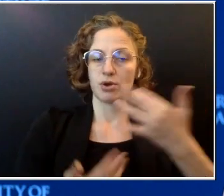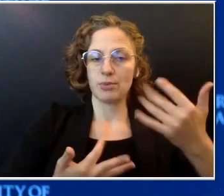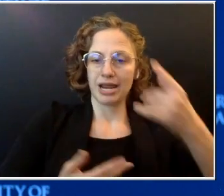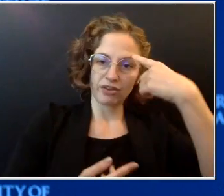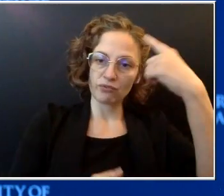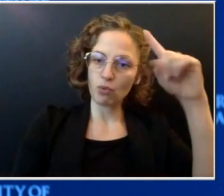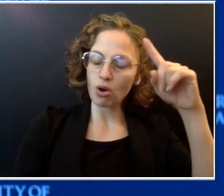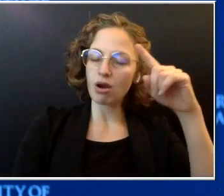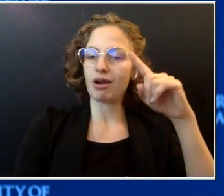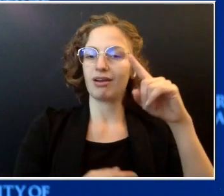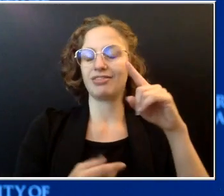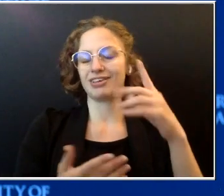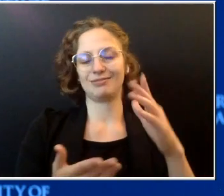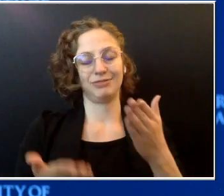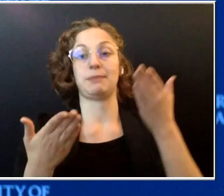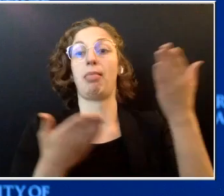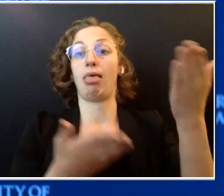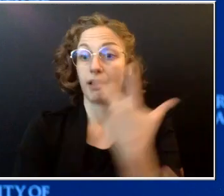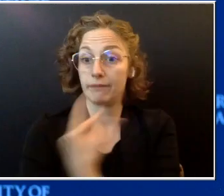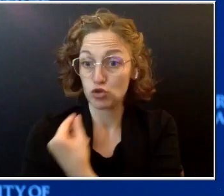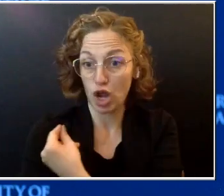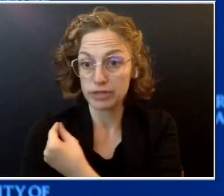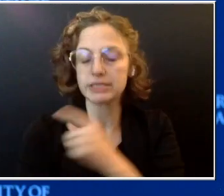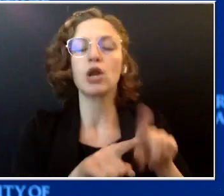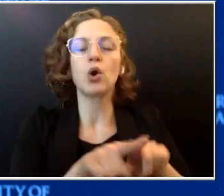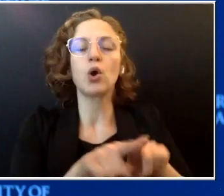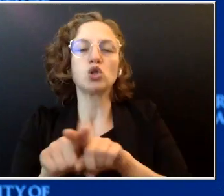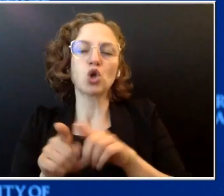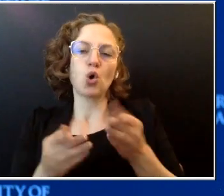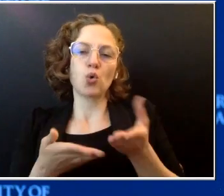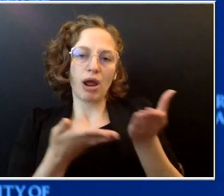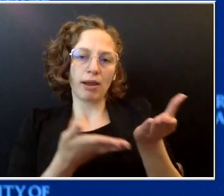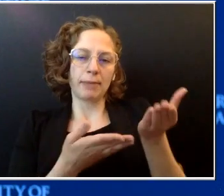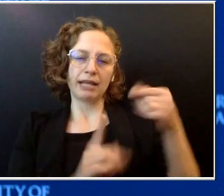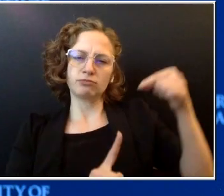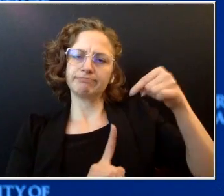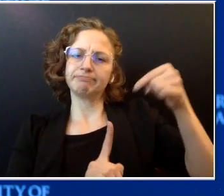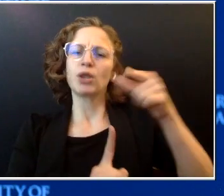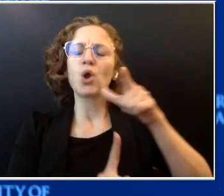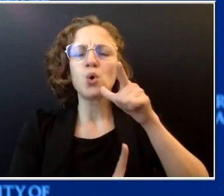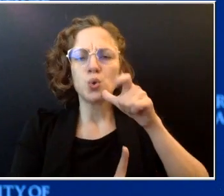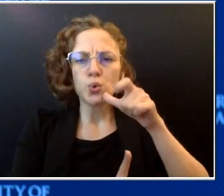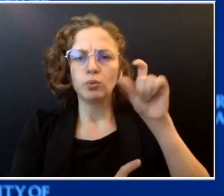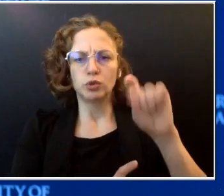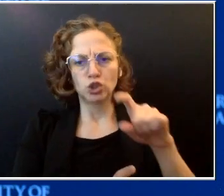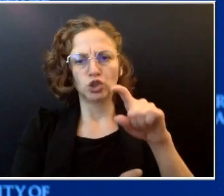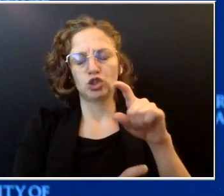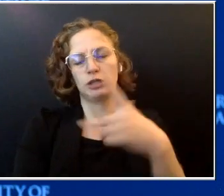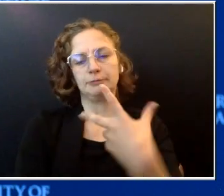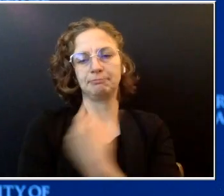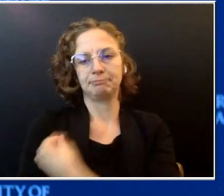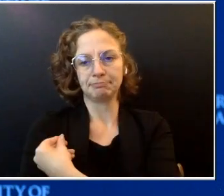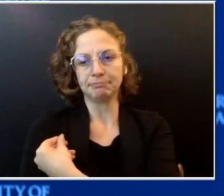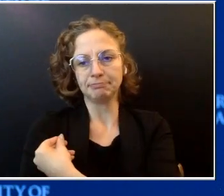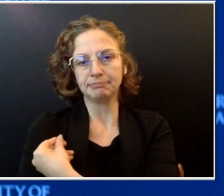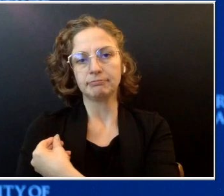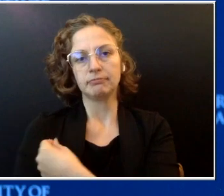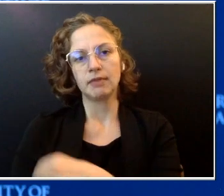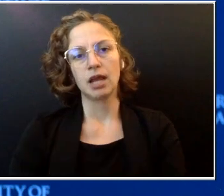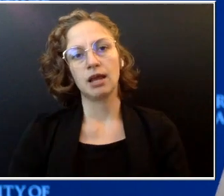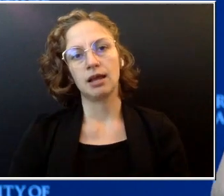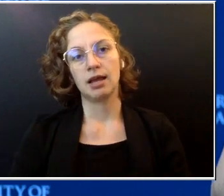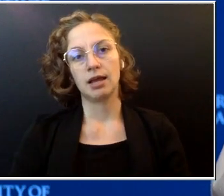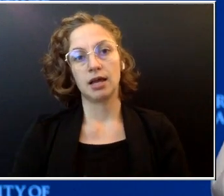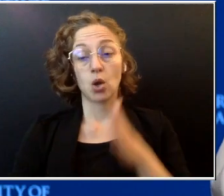recommendations of exactly who will be recommended for it and in what case. Is it going to be a blanket, everybody 6